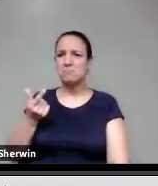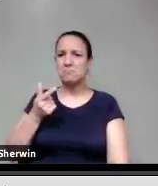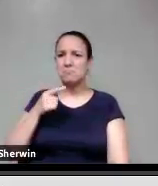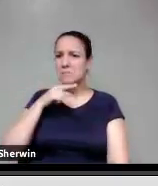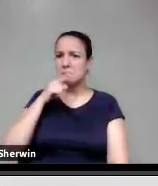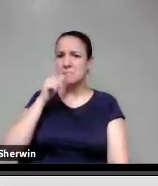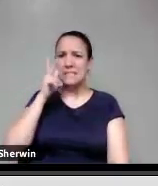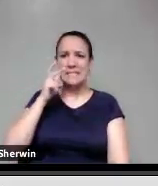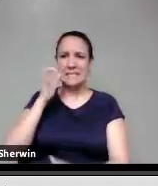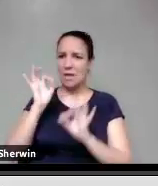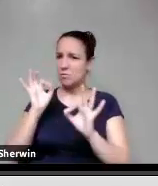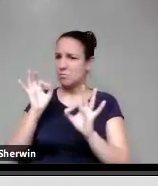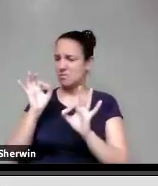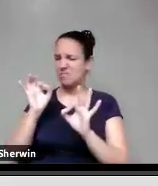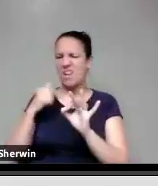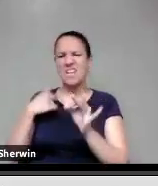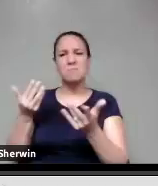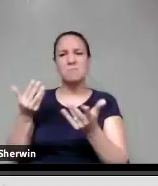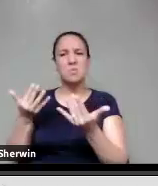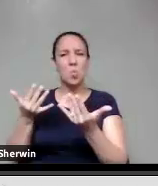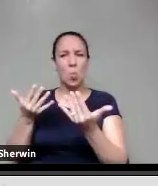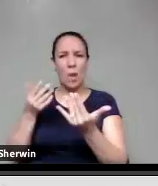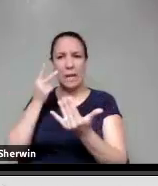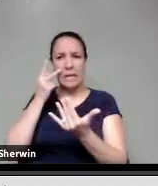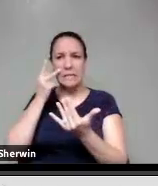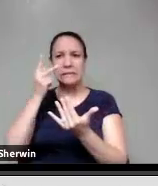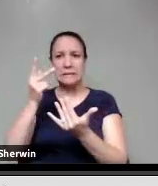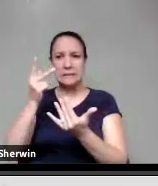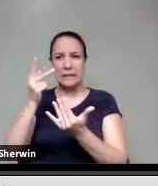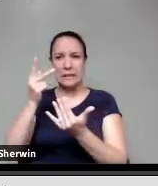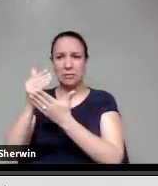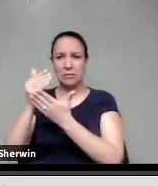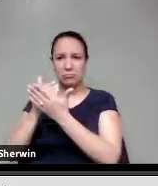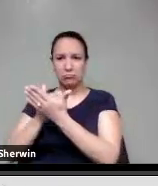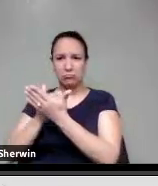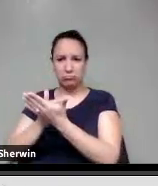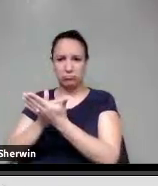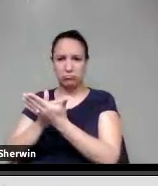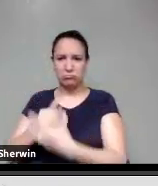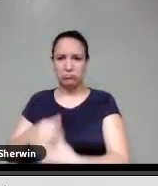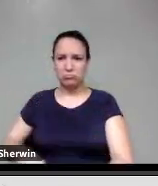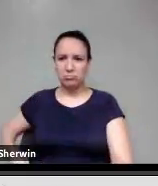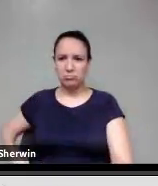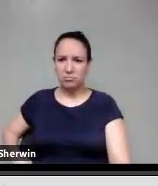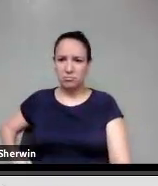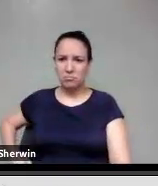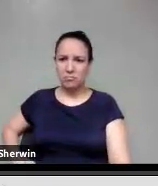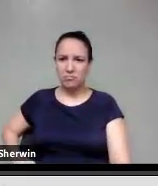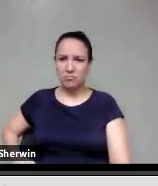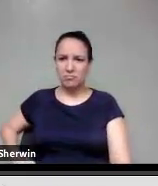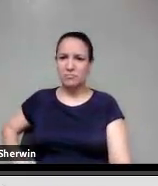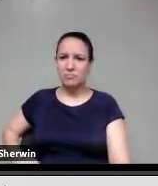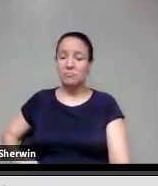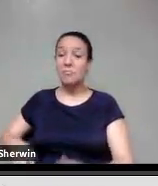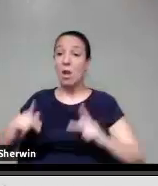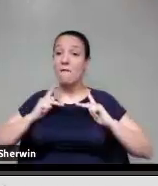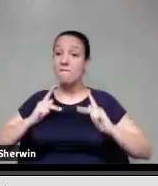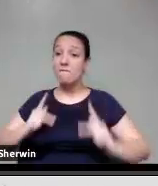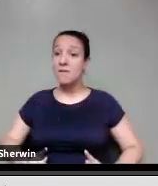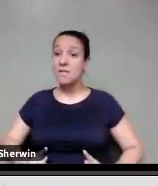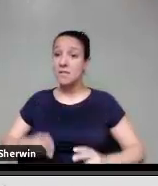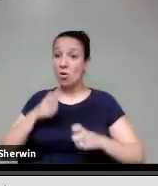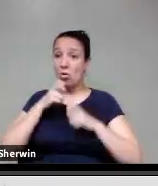responses. So I see some coming into the chat box. I hope. I see people typing, but the chat box is not. There we go. Physical issues. Absolutely.